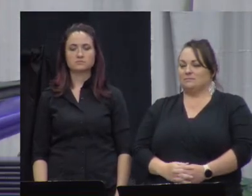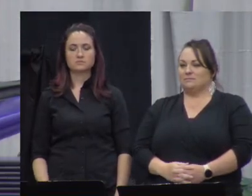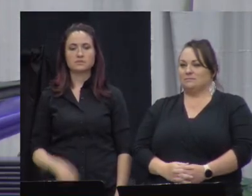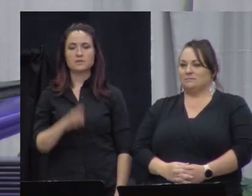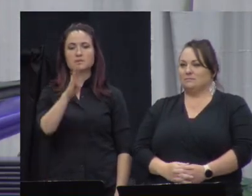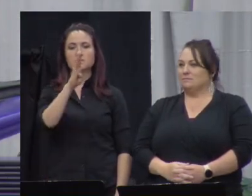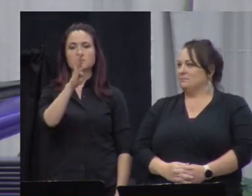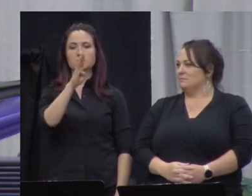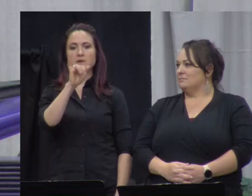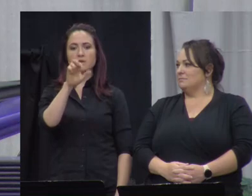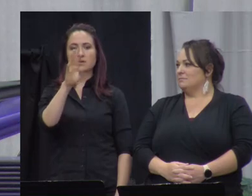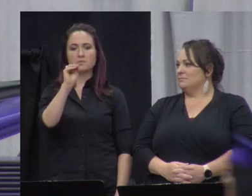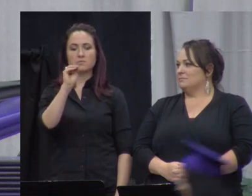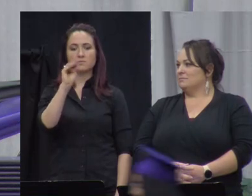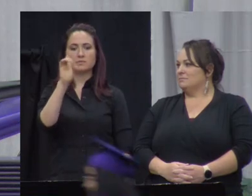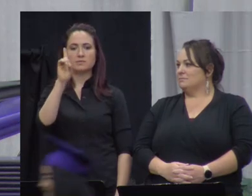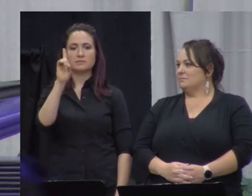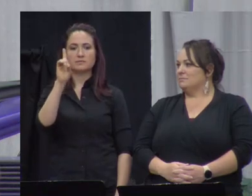Byron Del Grito.